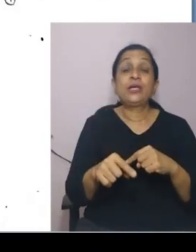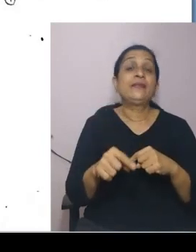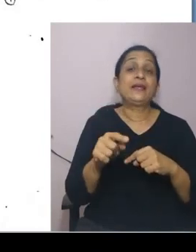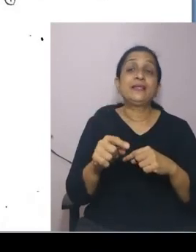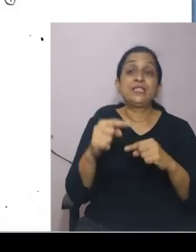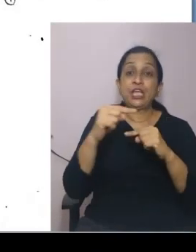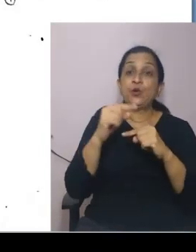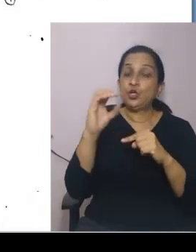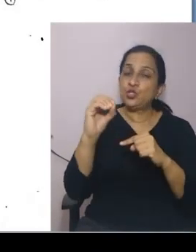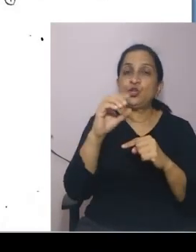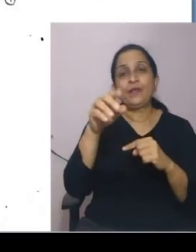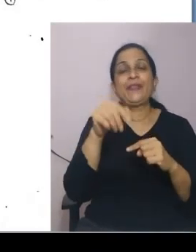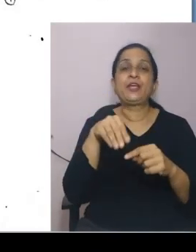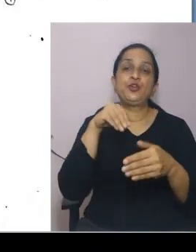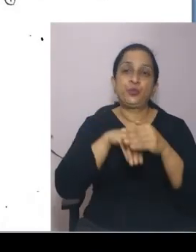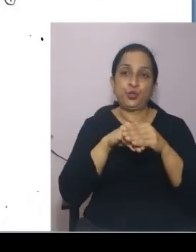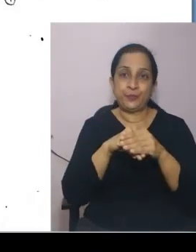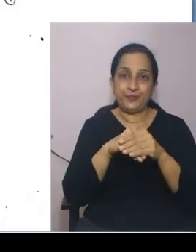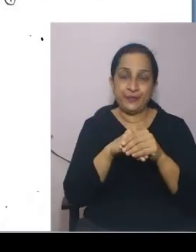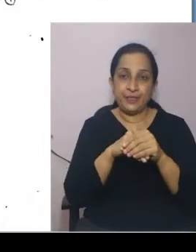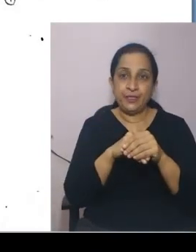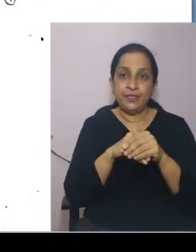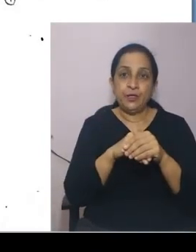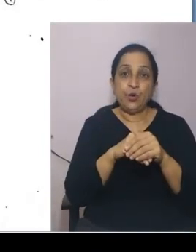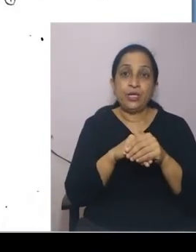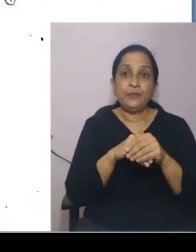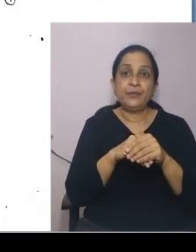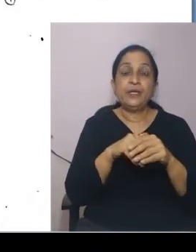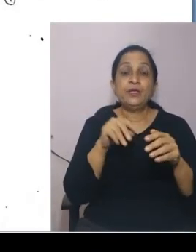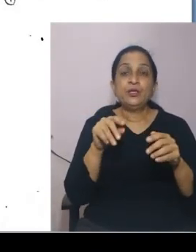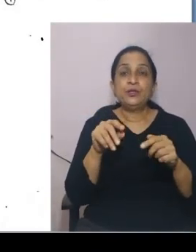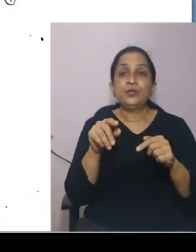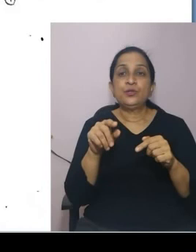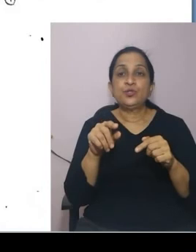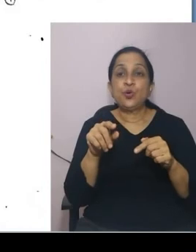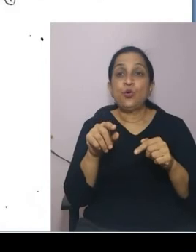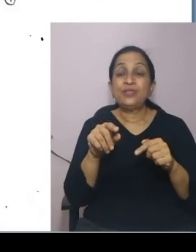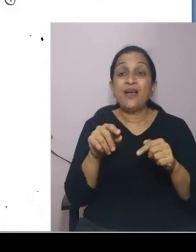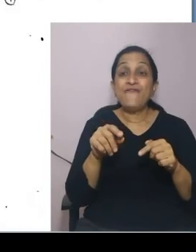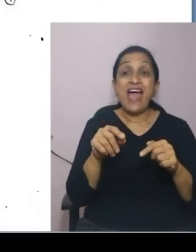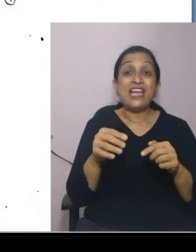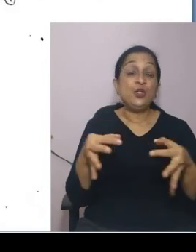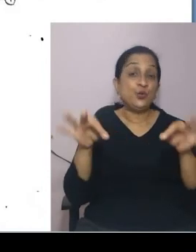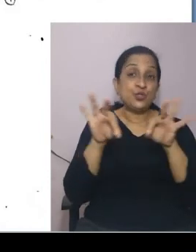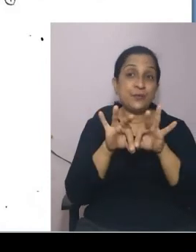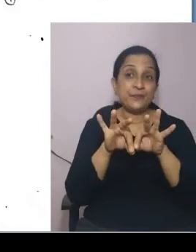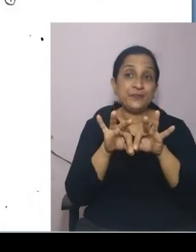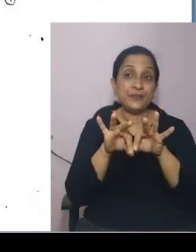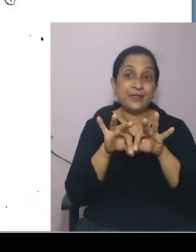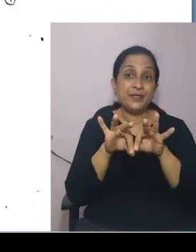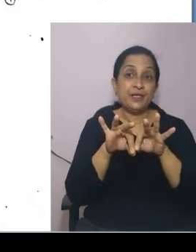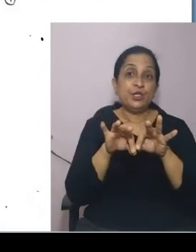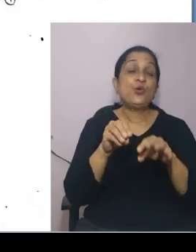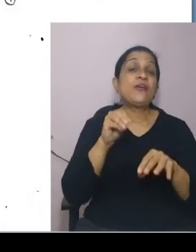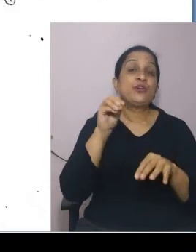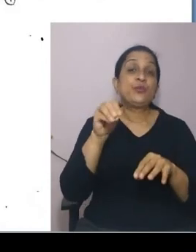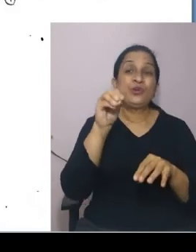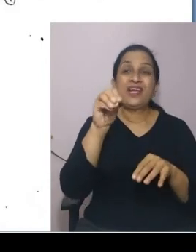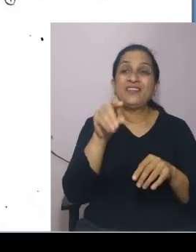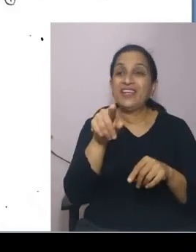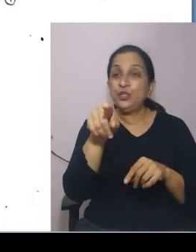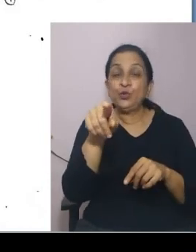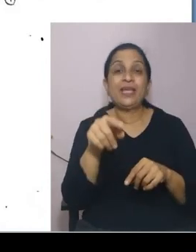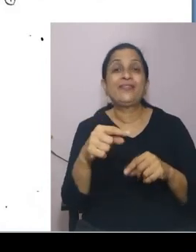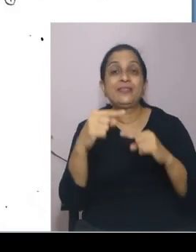is equal to 0. Remember the slopes of this are same, both of them. Okay.